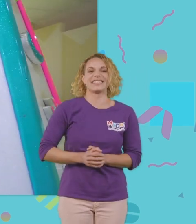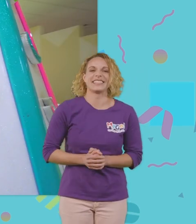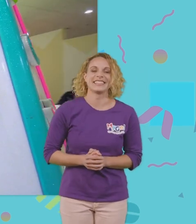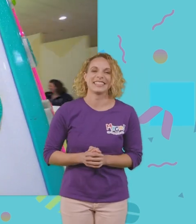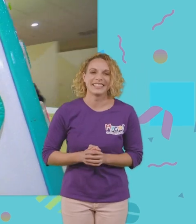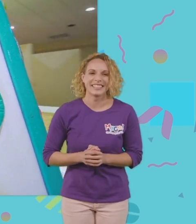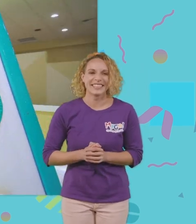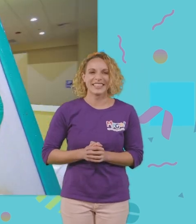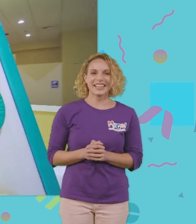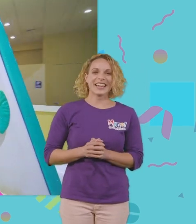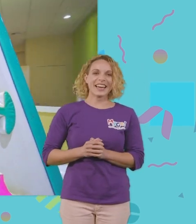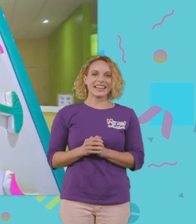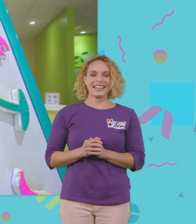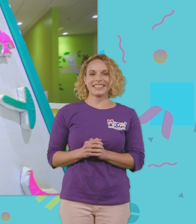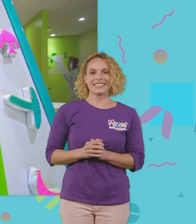There you are!